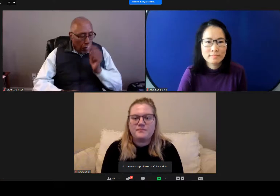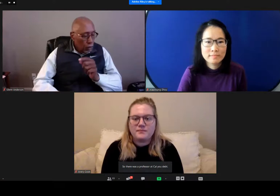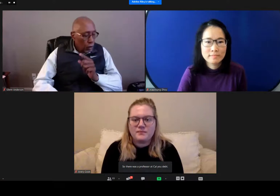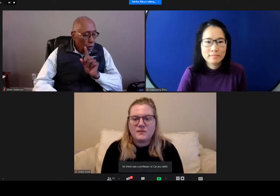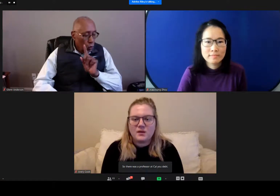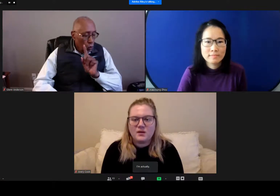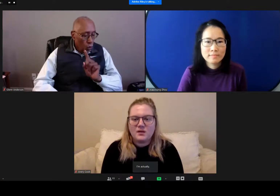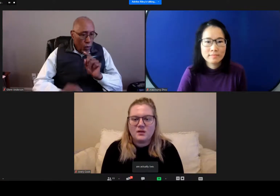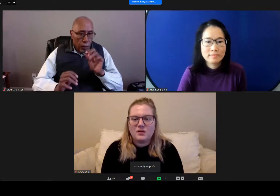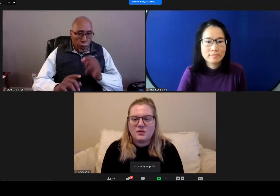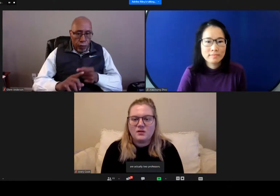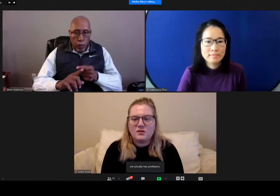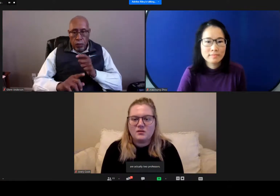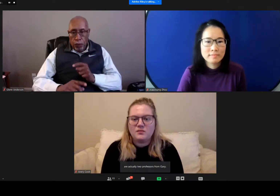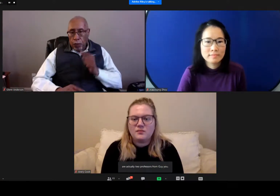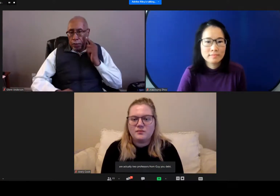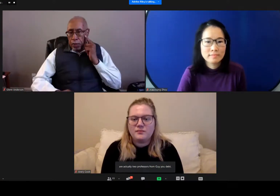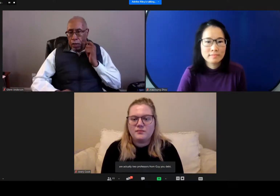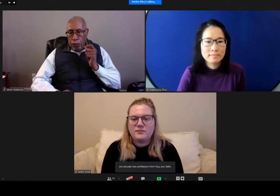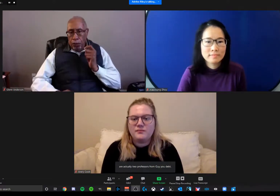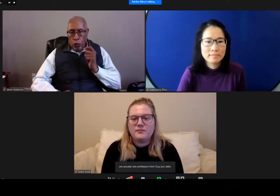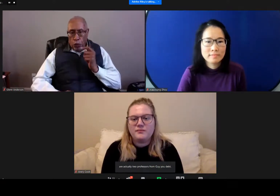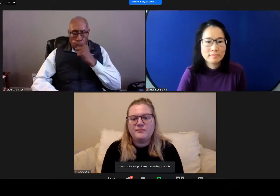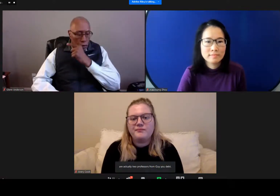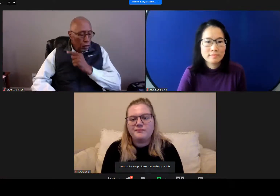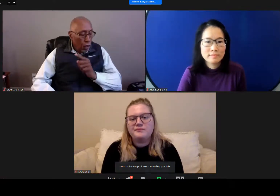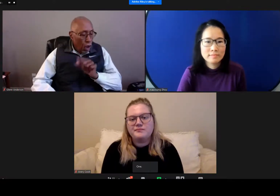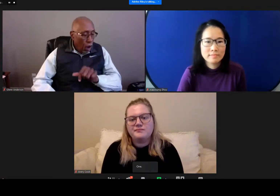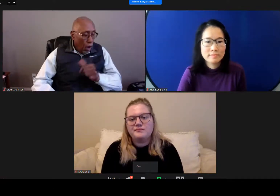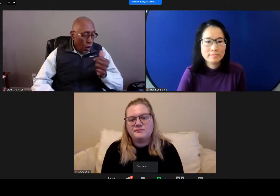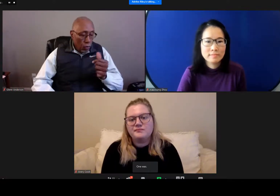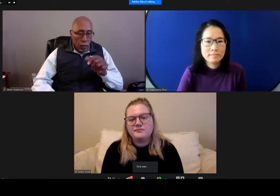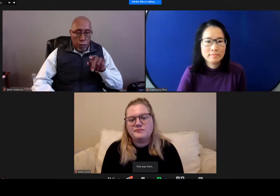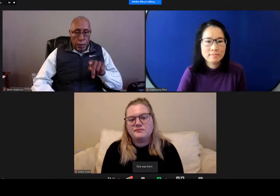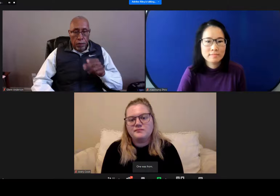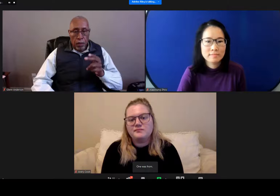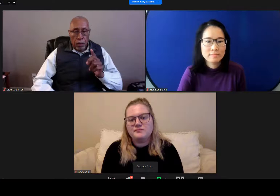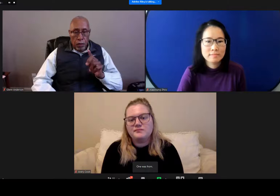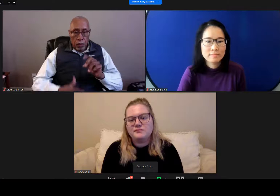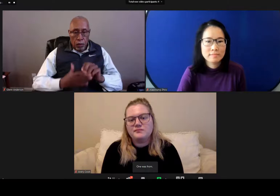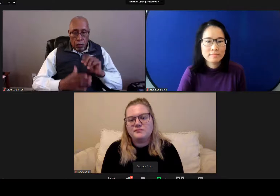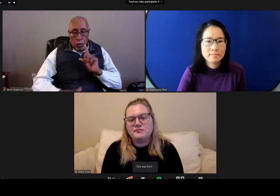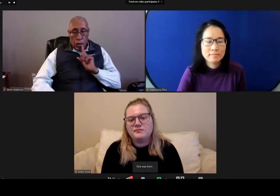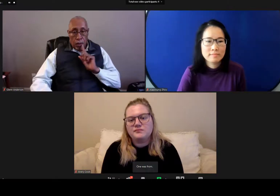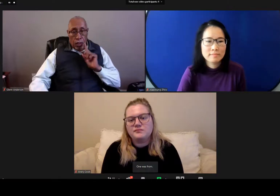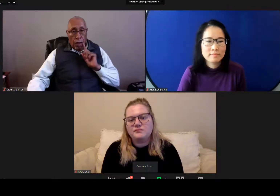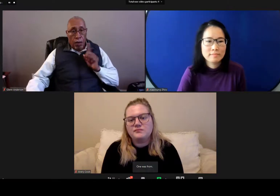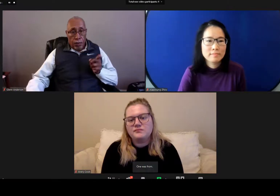or actually two professors from Gallaudet. One was from,